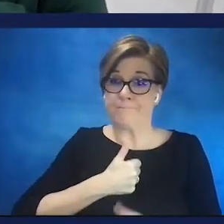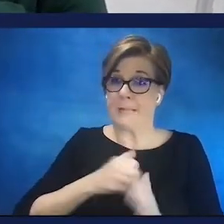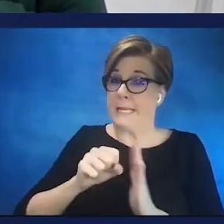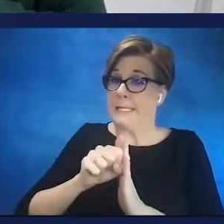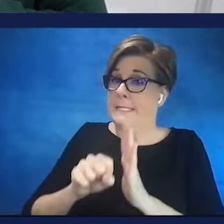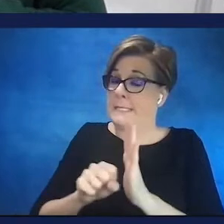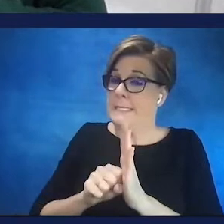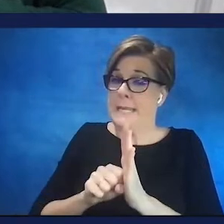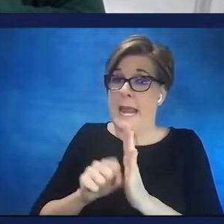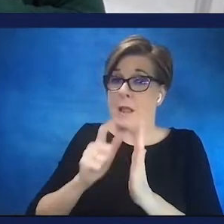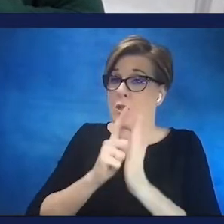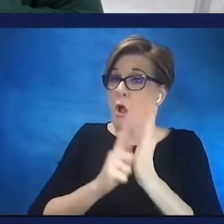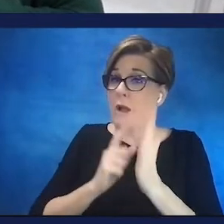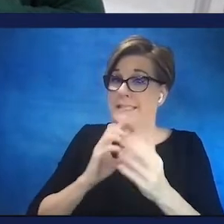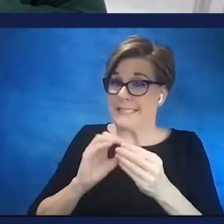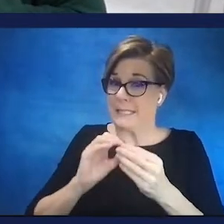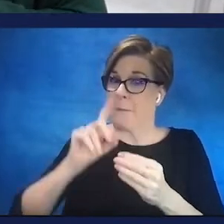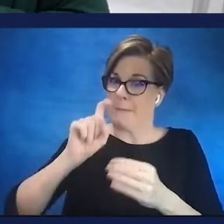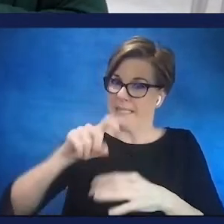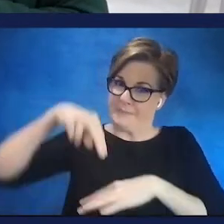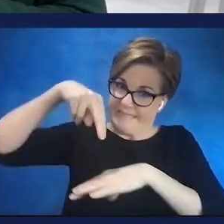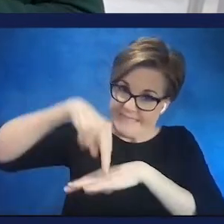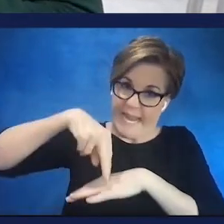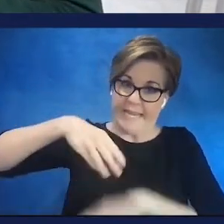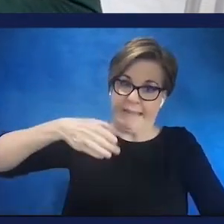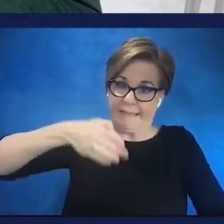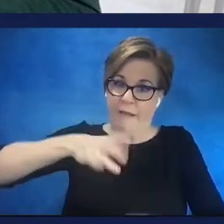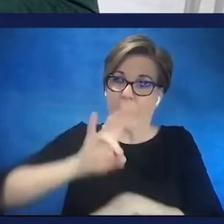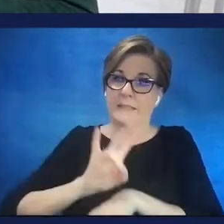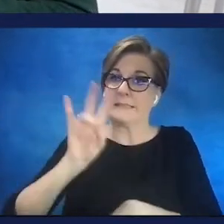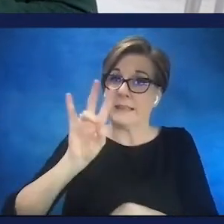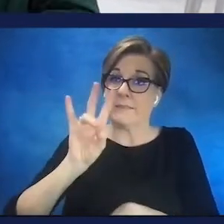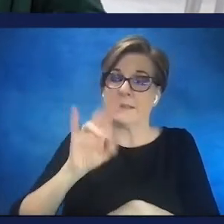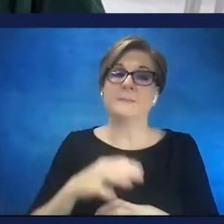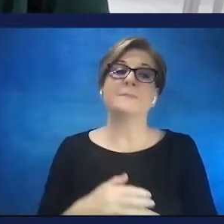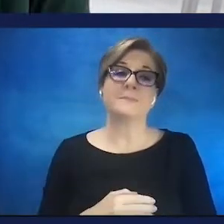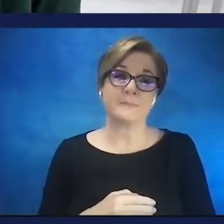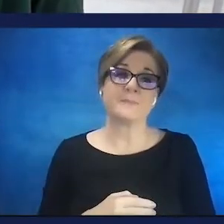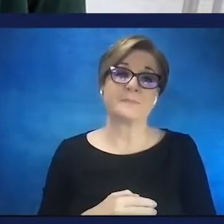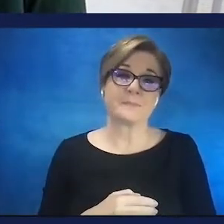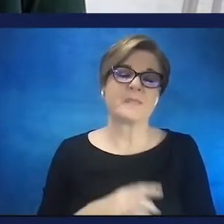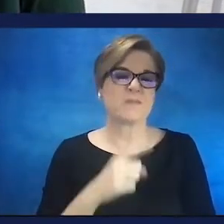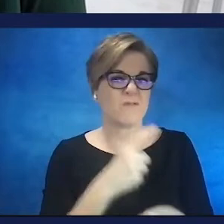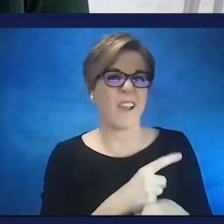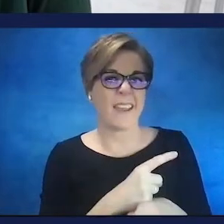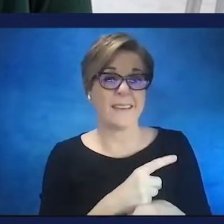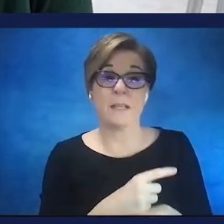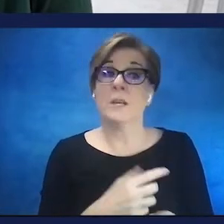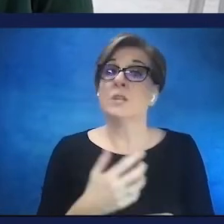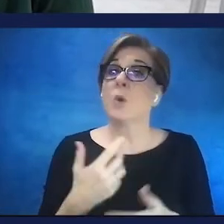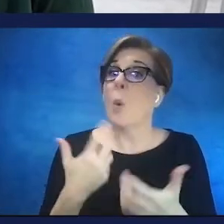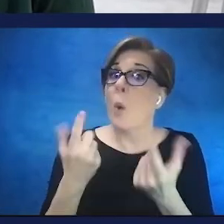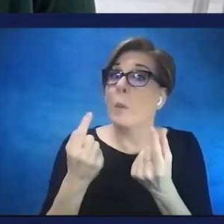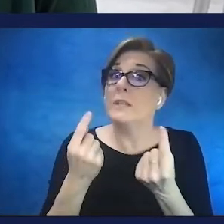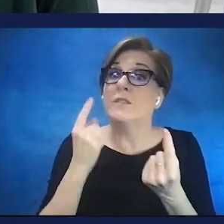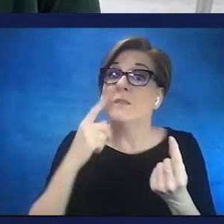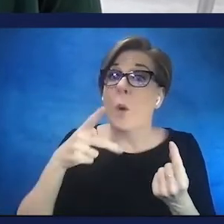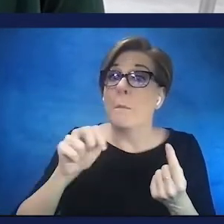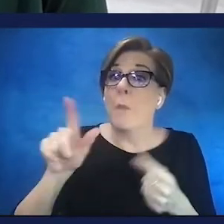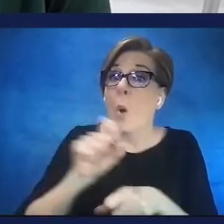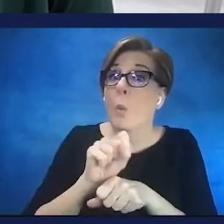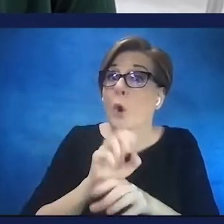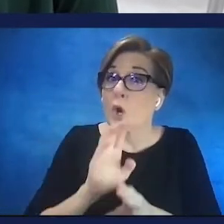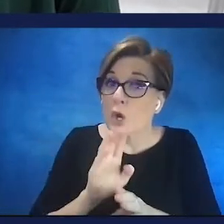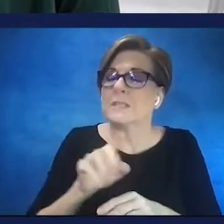the voters have to be in line at 7 7 o'clock. p.m., that's correct. So one of the things that we've been doing for our poll workers